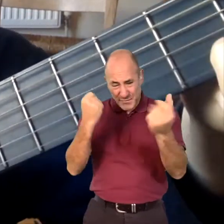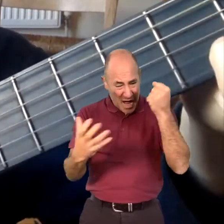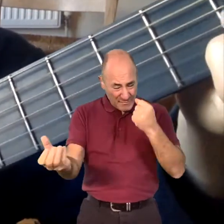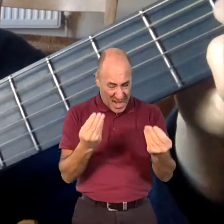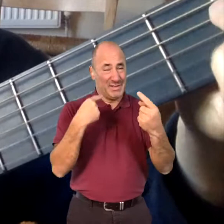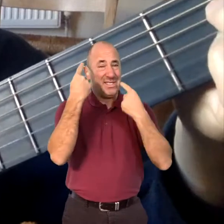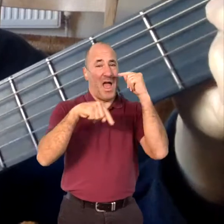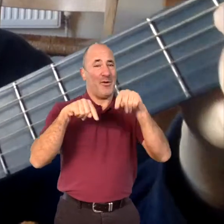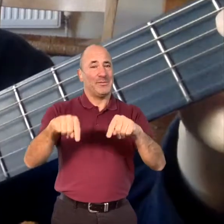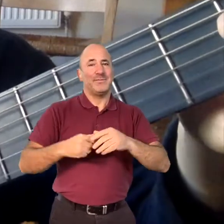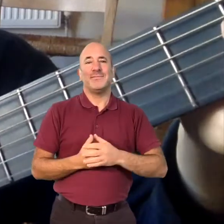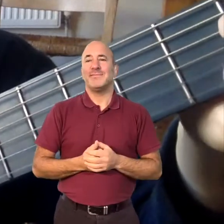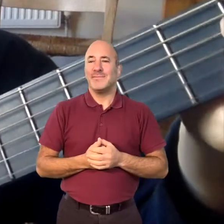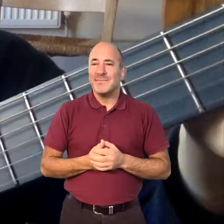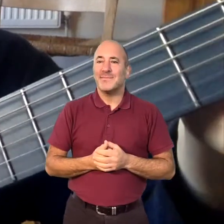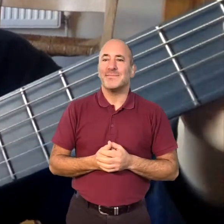found lying around.